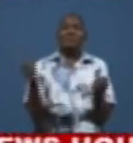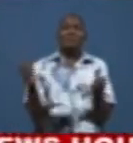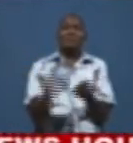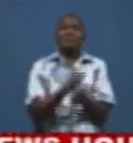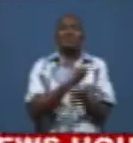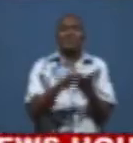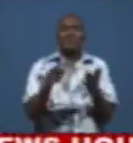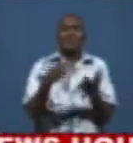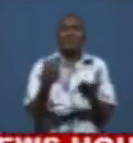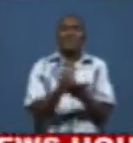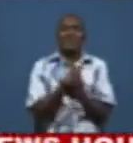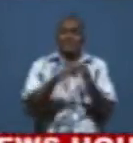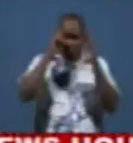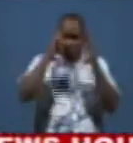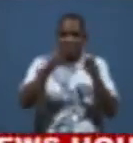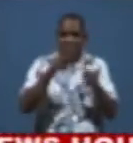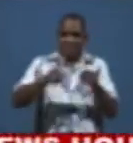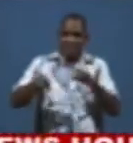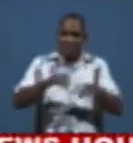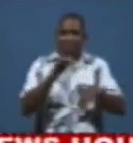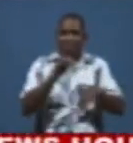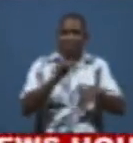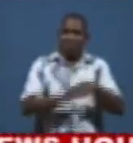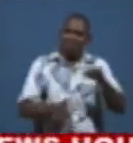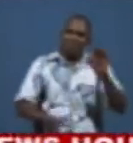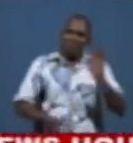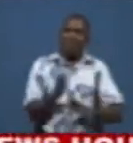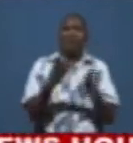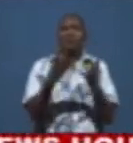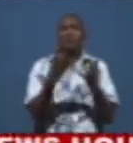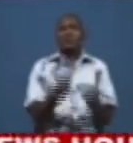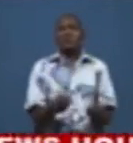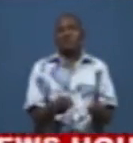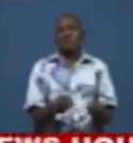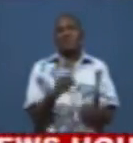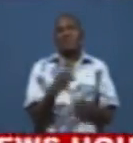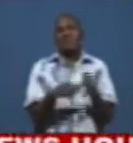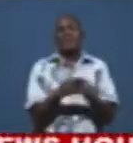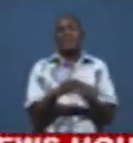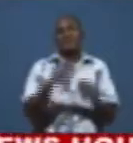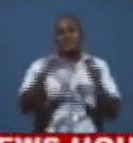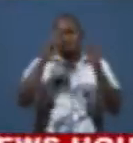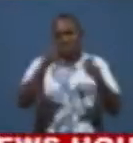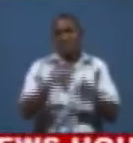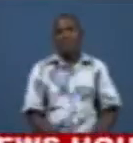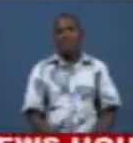and therefore requires immediate action to restore our international reputation.